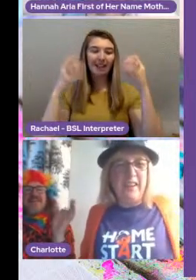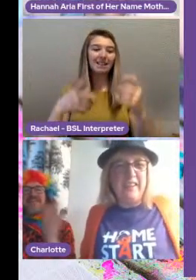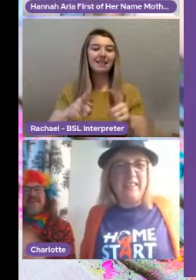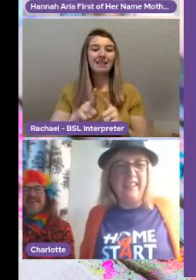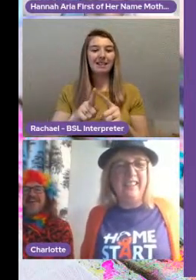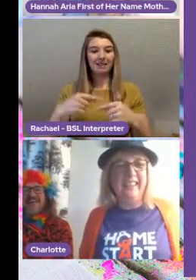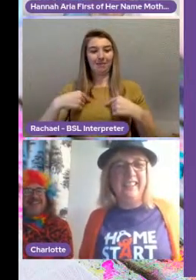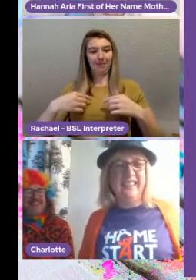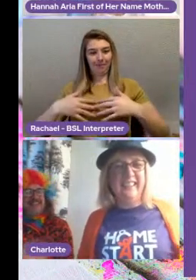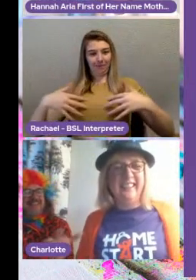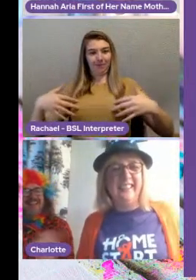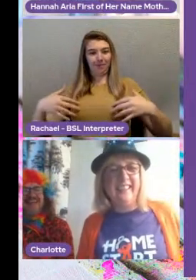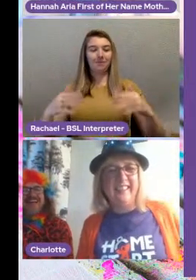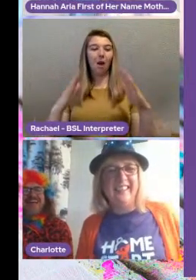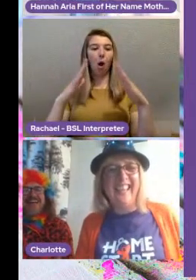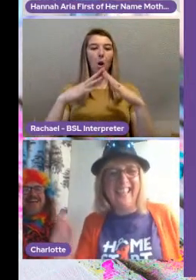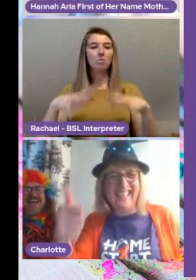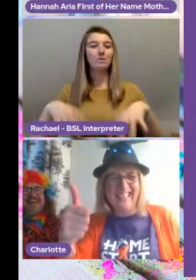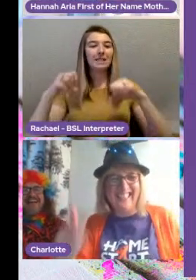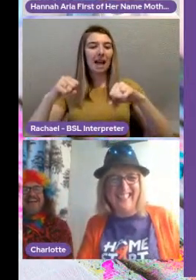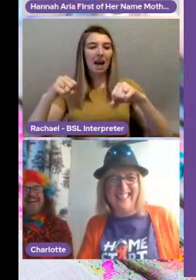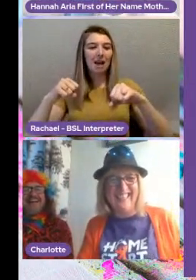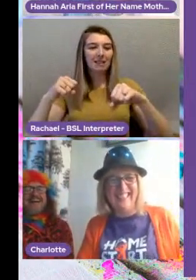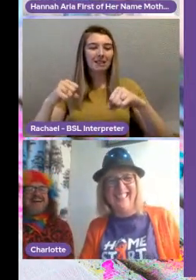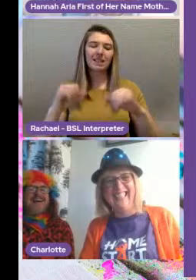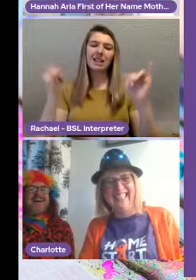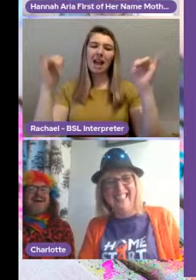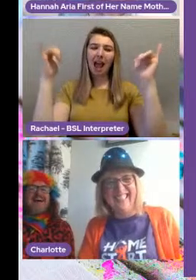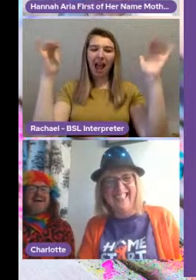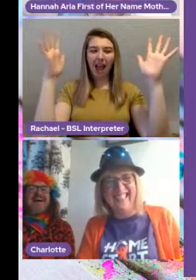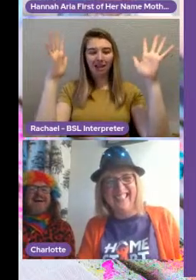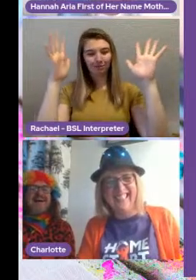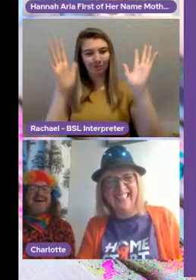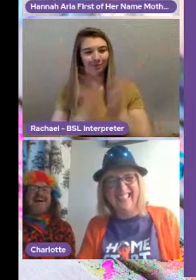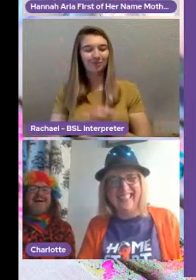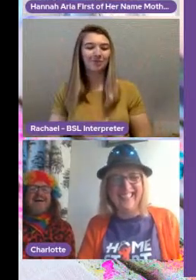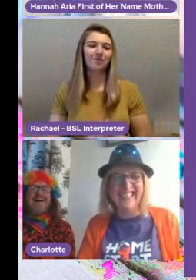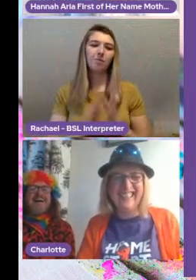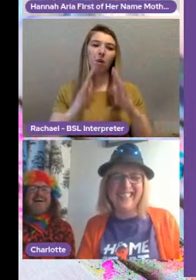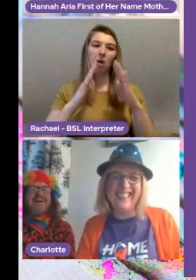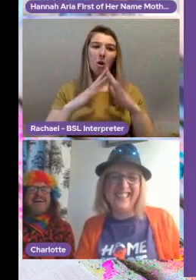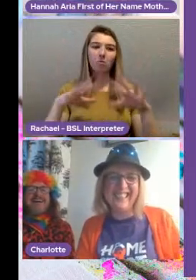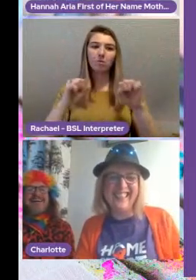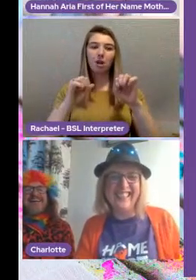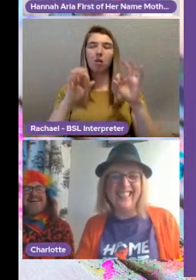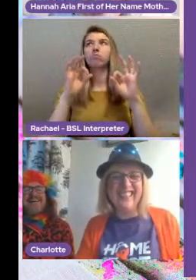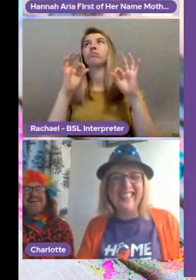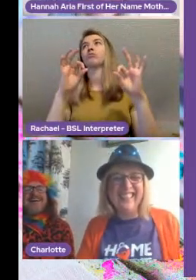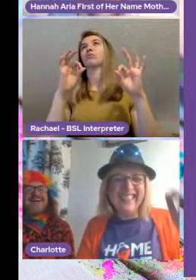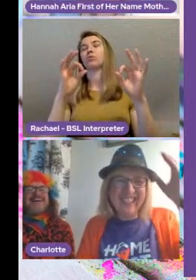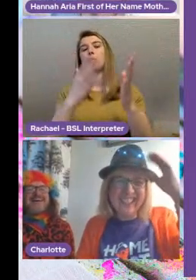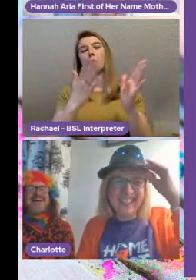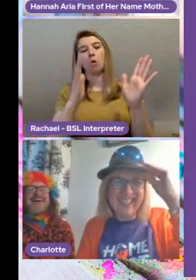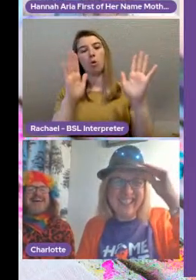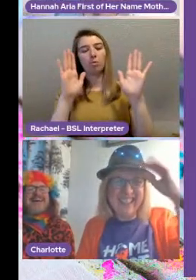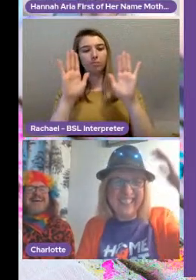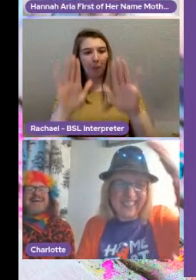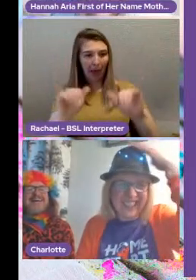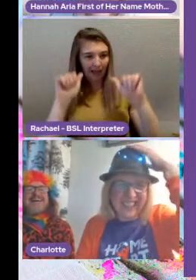Home Start. Yay! We love Home Start. Home Start are absolute angels,